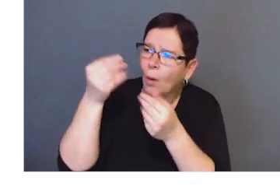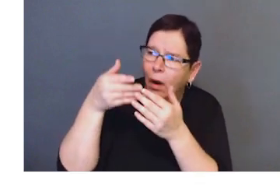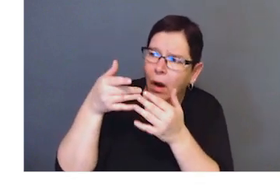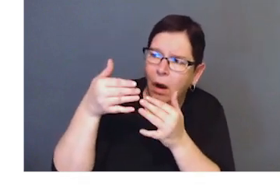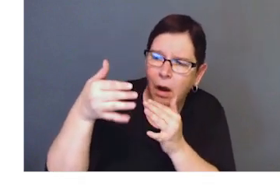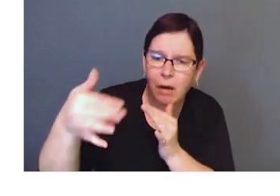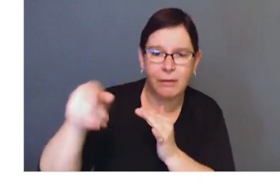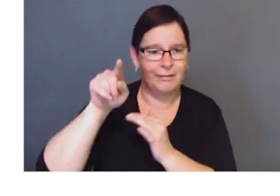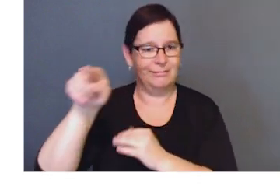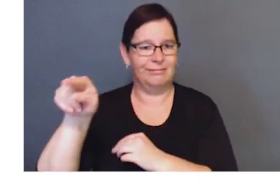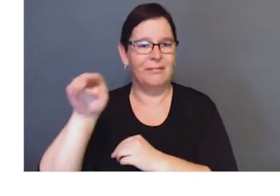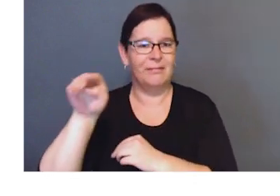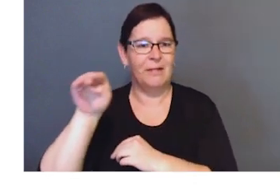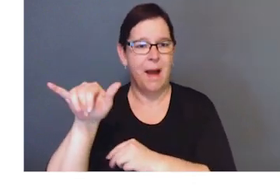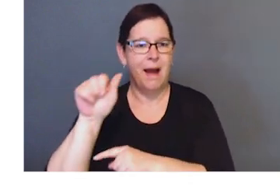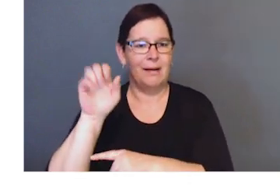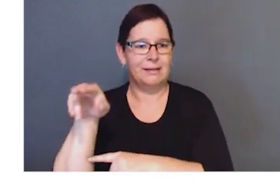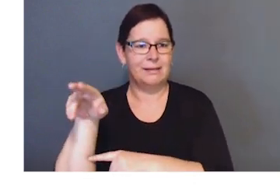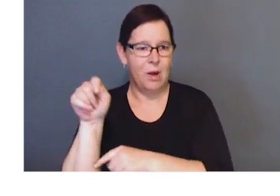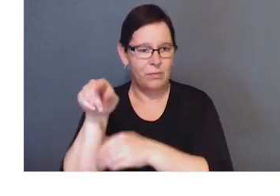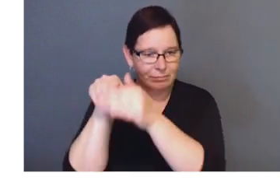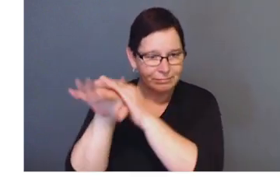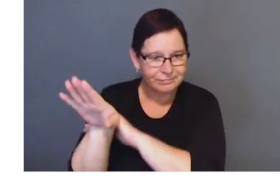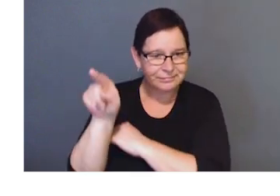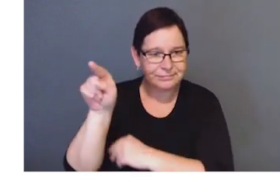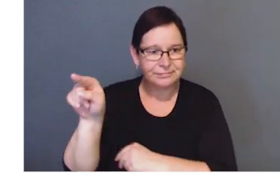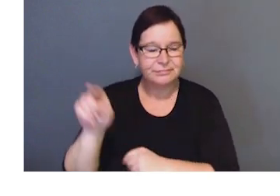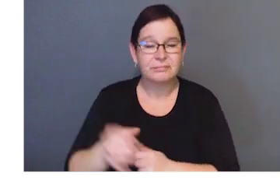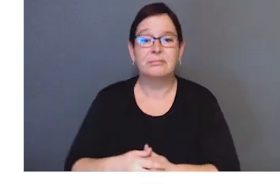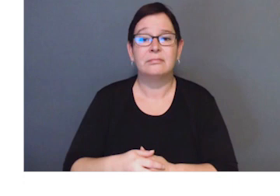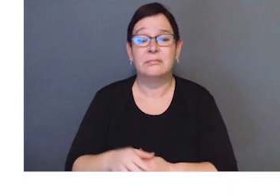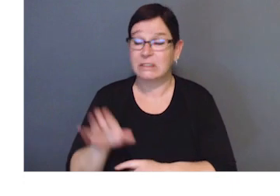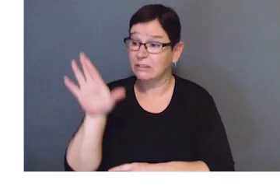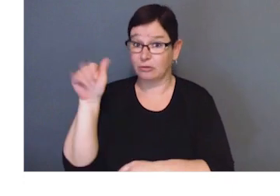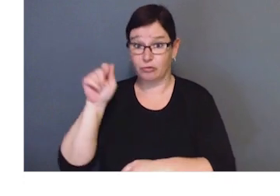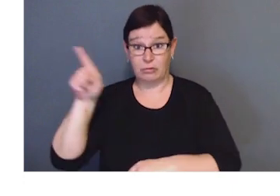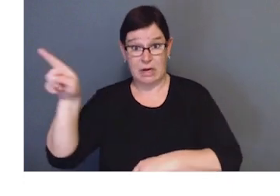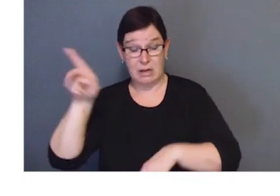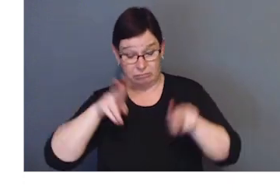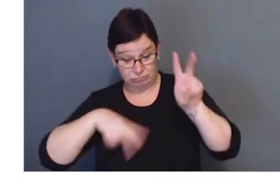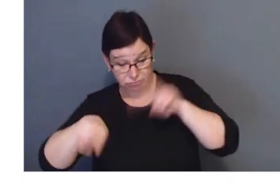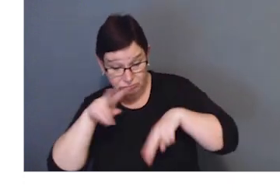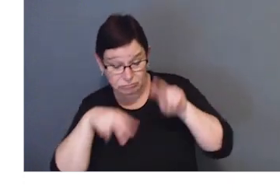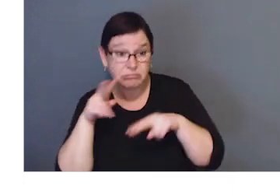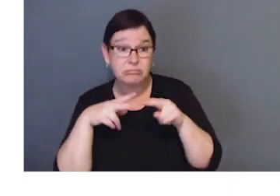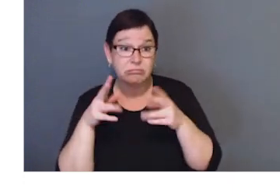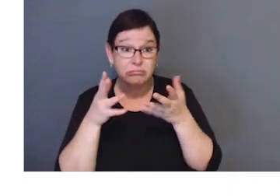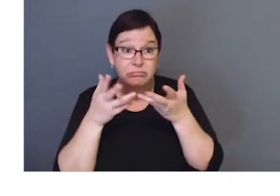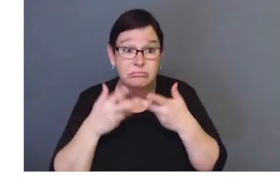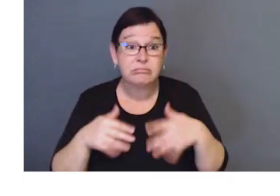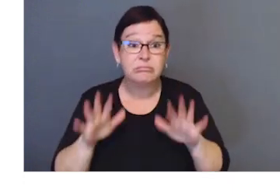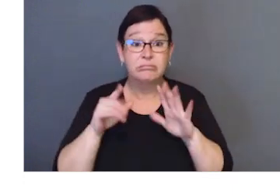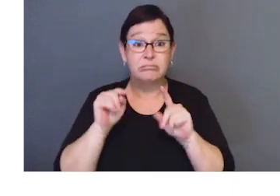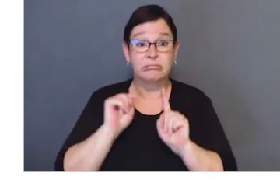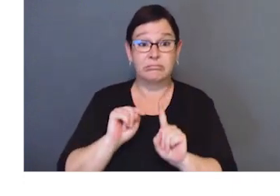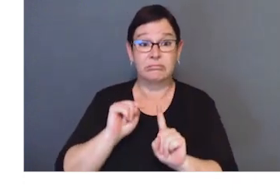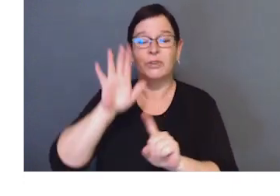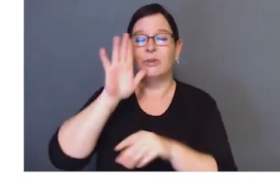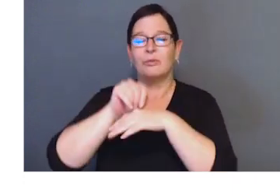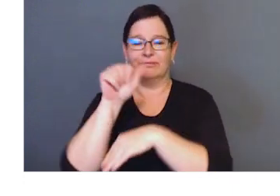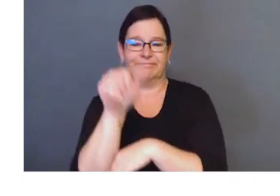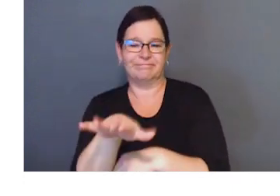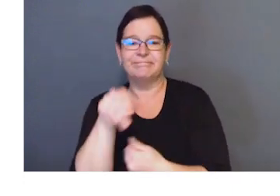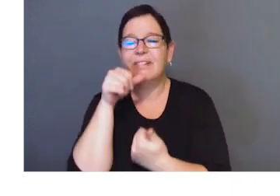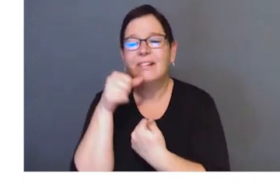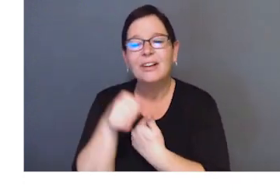Once the CRA completes the review, they will then send you a notice of determination within 8 weeks. It may take longer